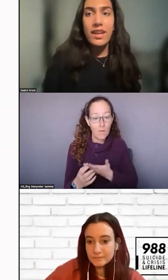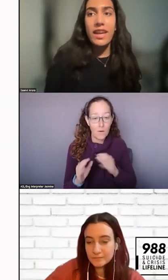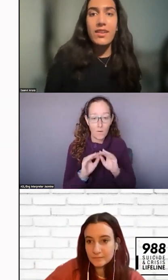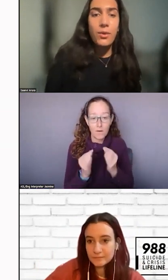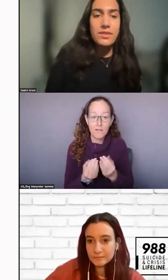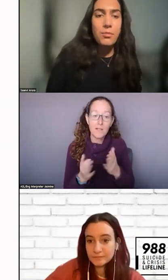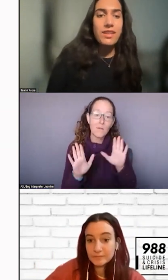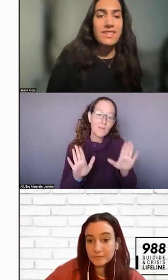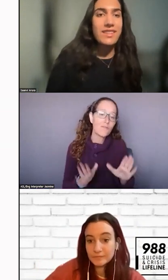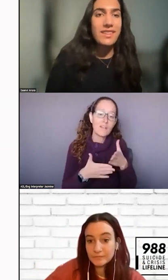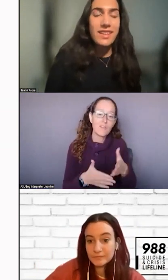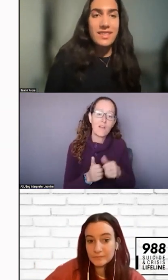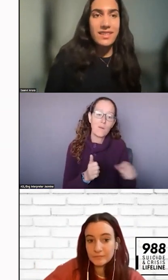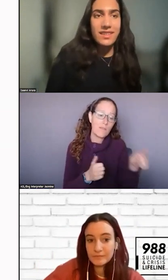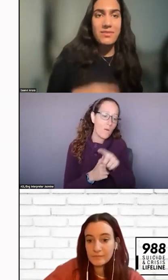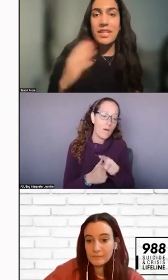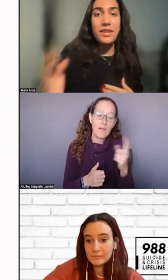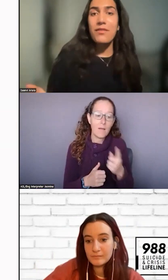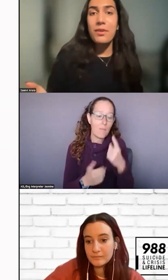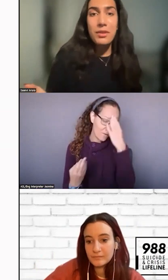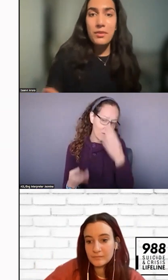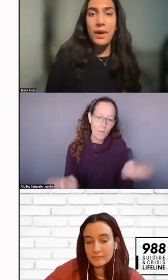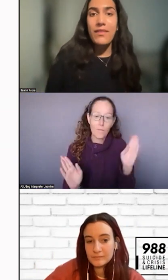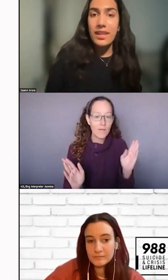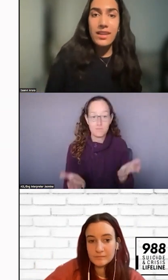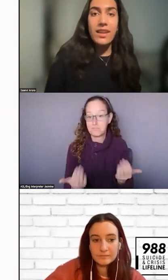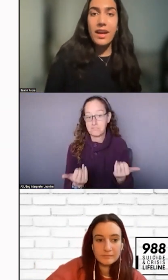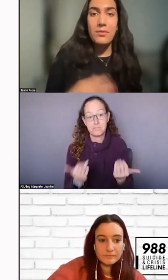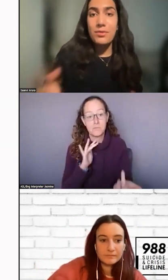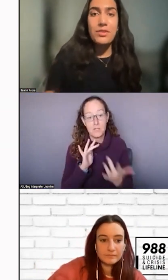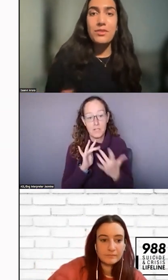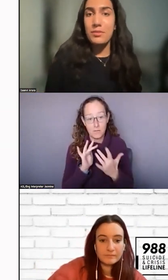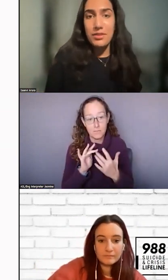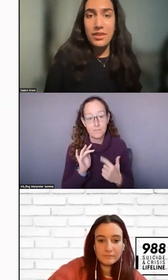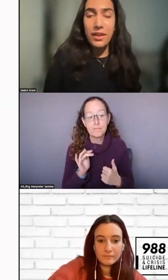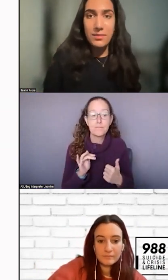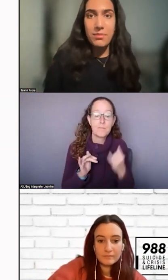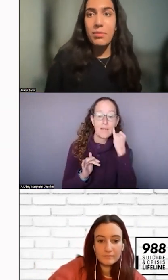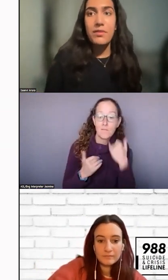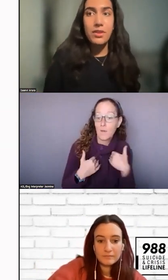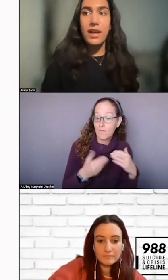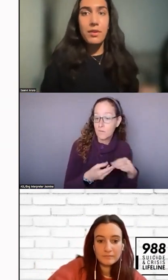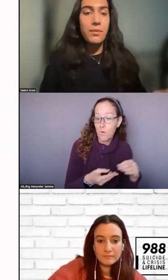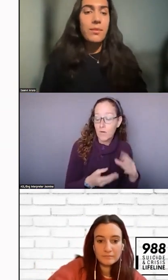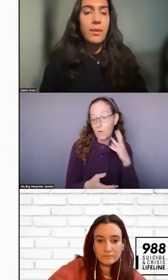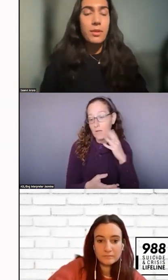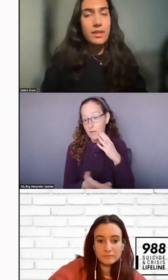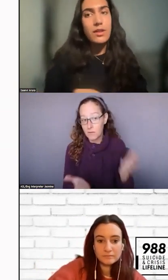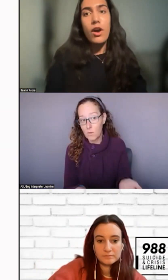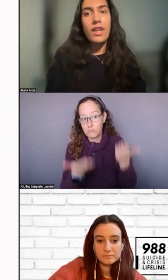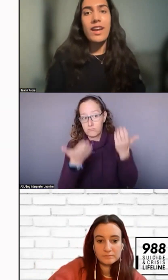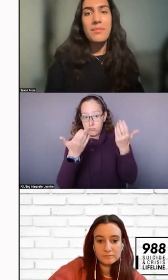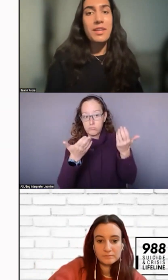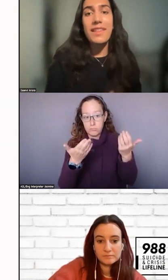And again, always open to hearing from you if you have any stories or experiences that you'd like to uplift or collaborate with